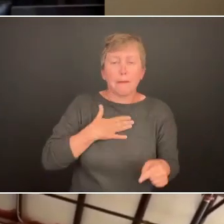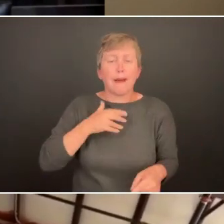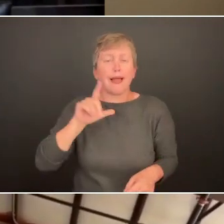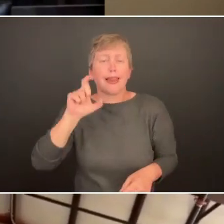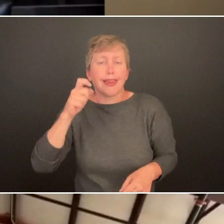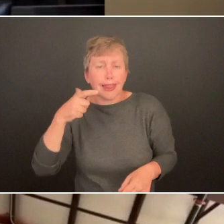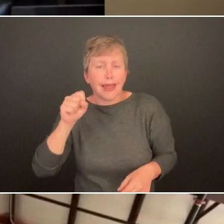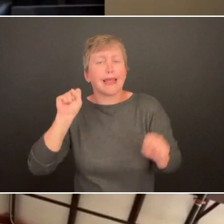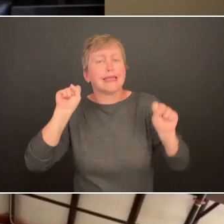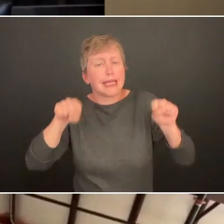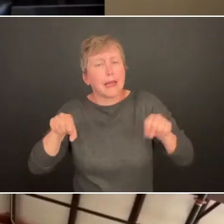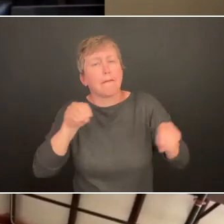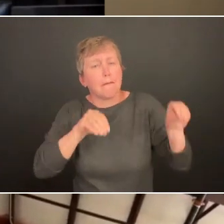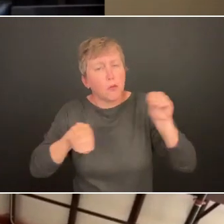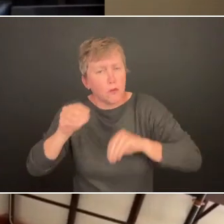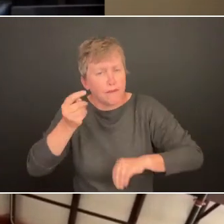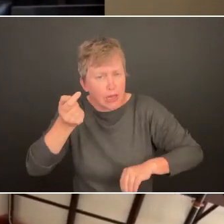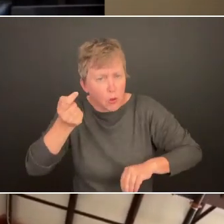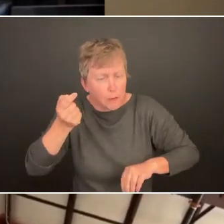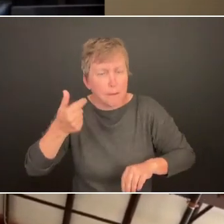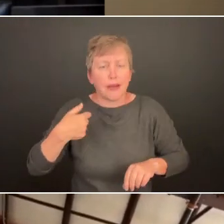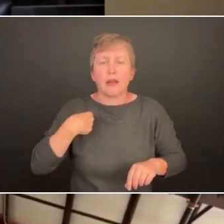talk about